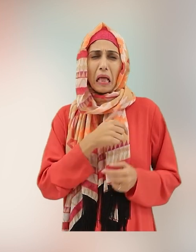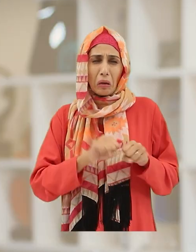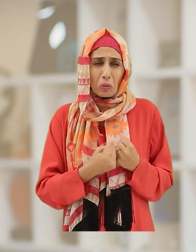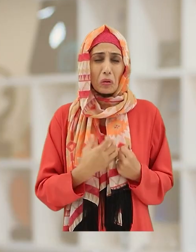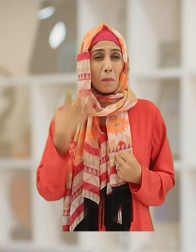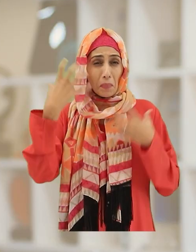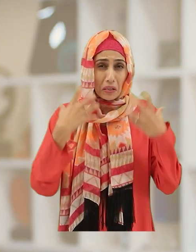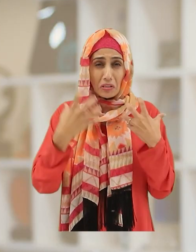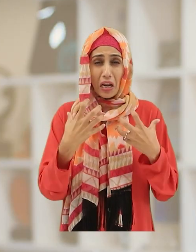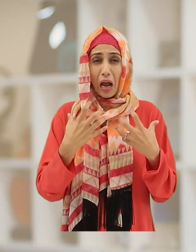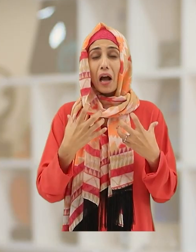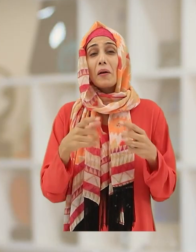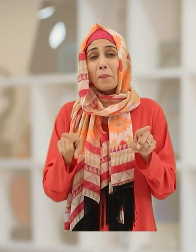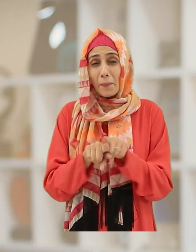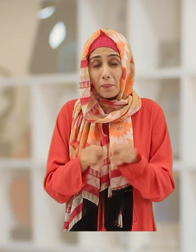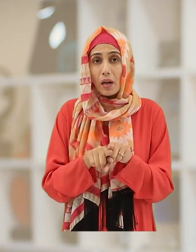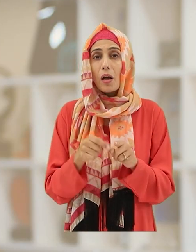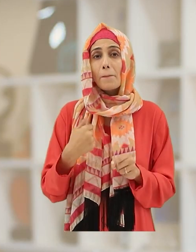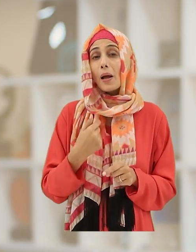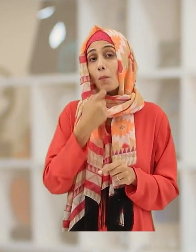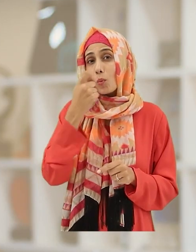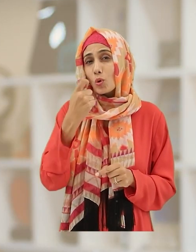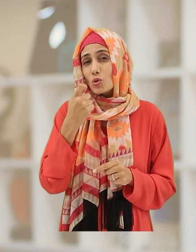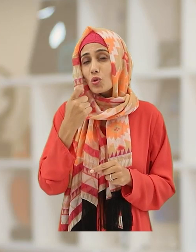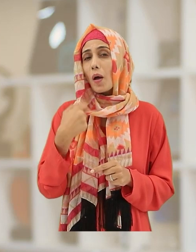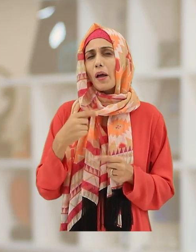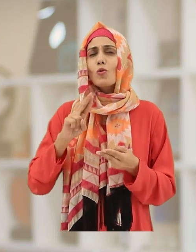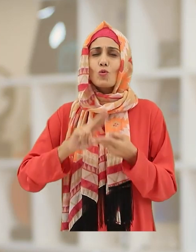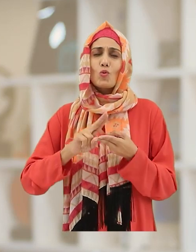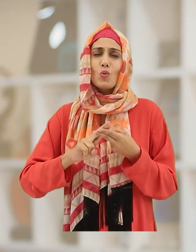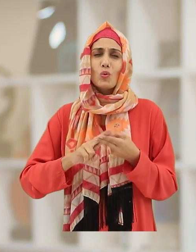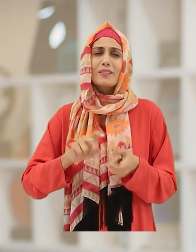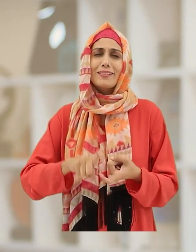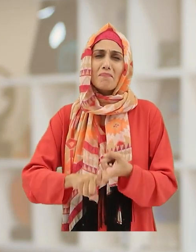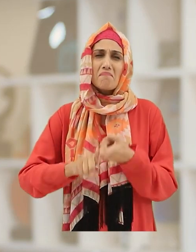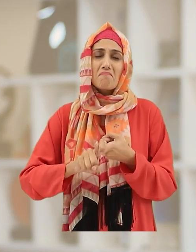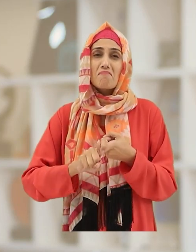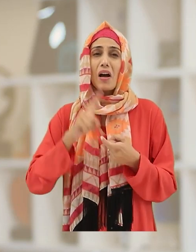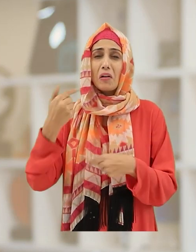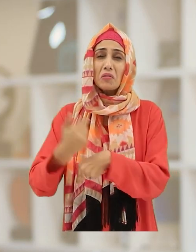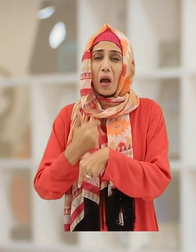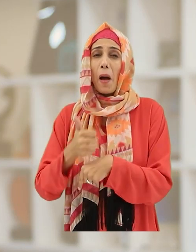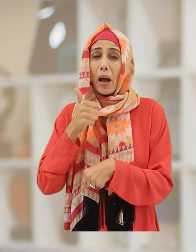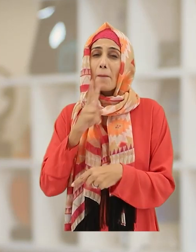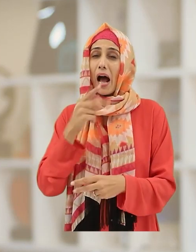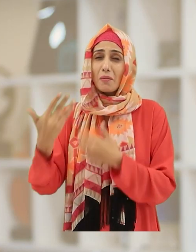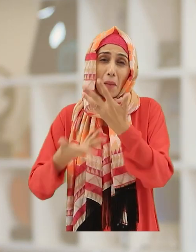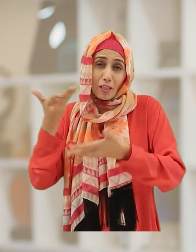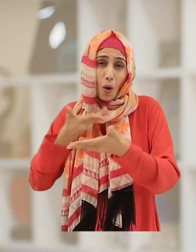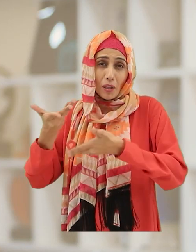very discouraged, and I was seeking some advice, and I knew this man who was, I trusted him, he was very